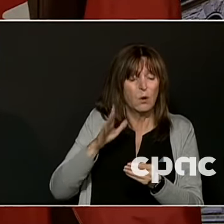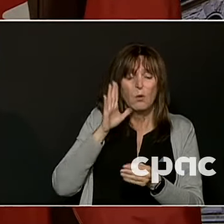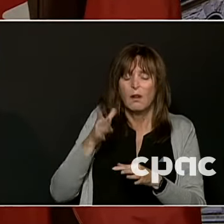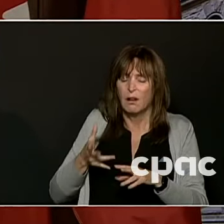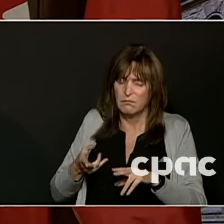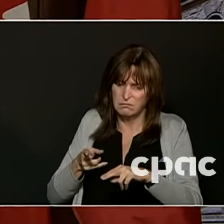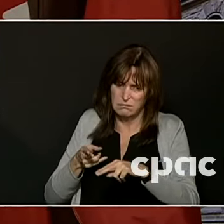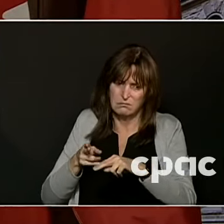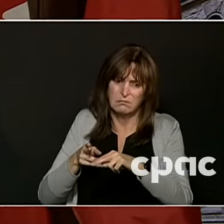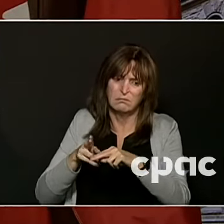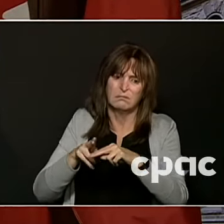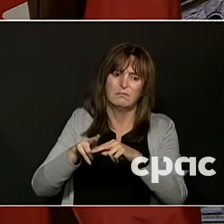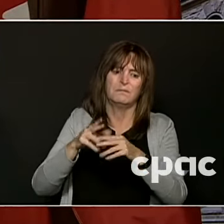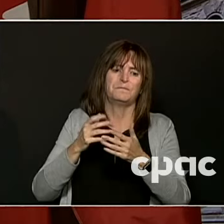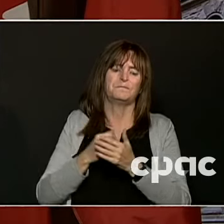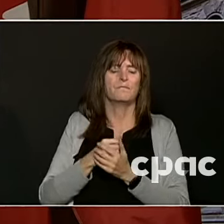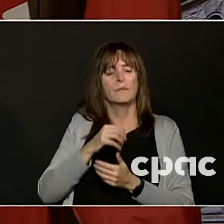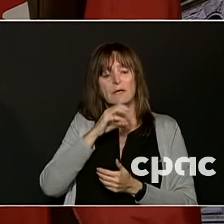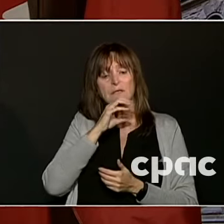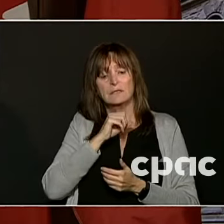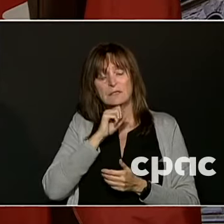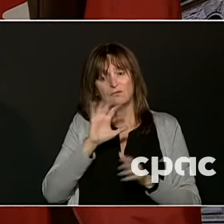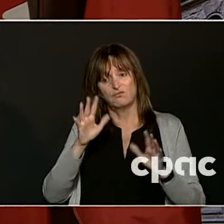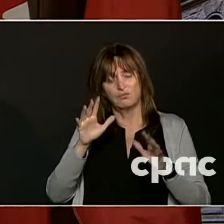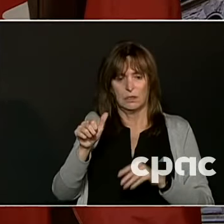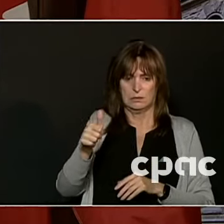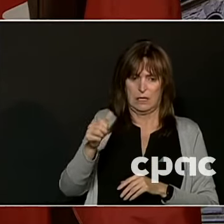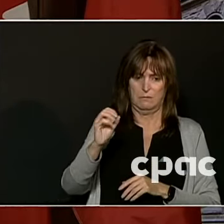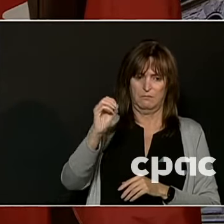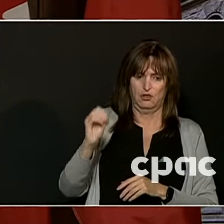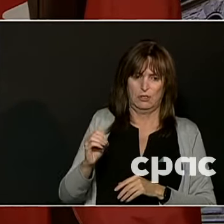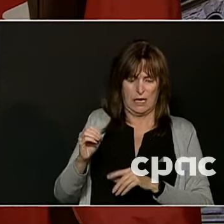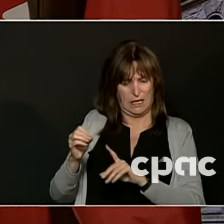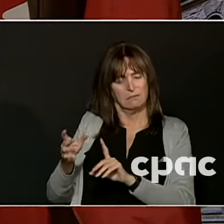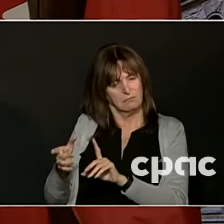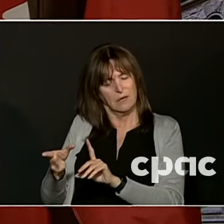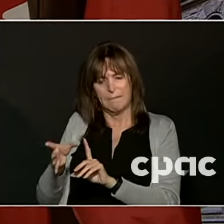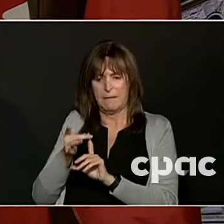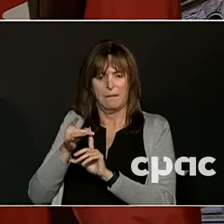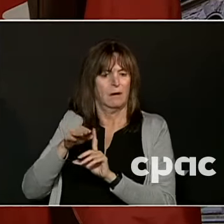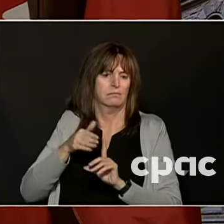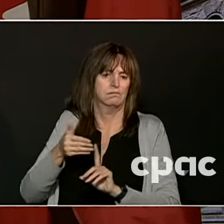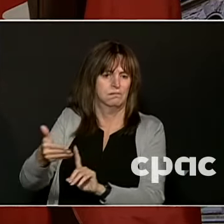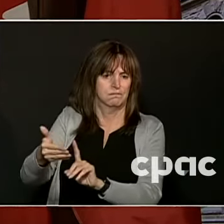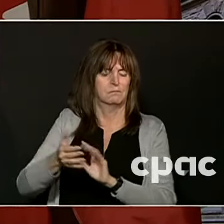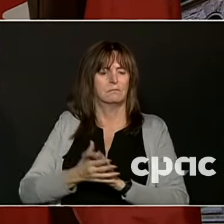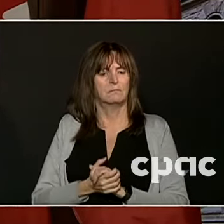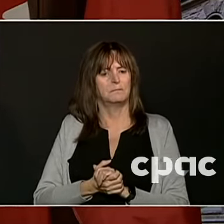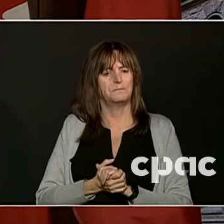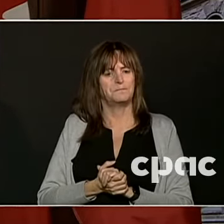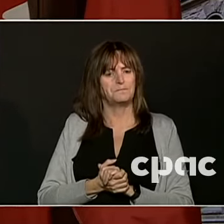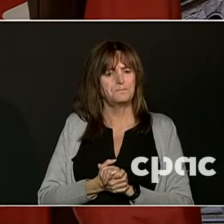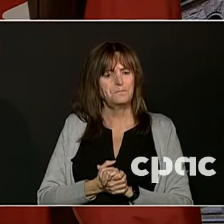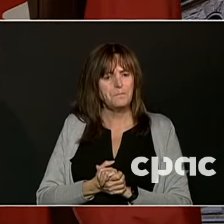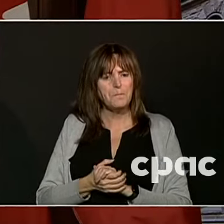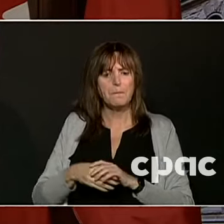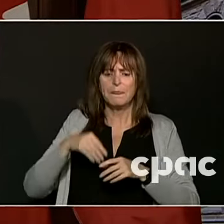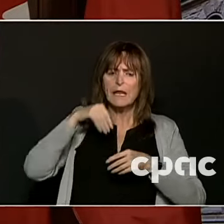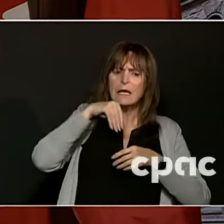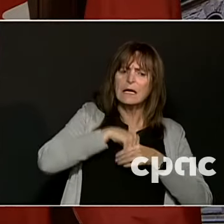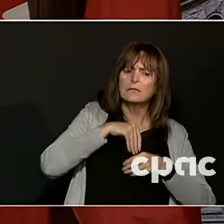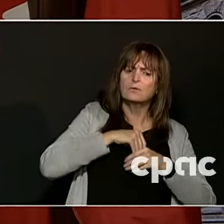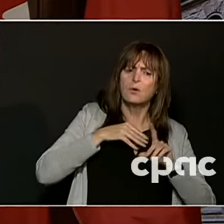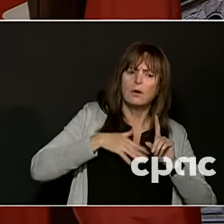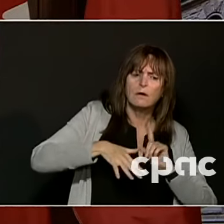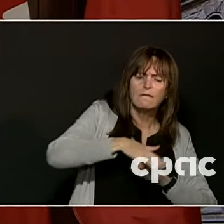although we know from some recent research now just published in the journal Nature that indoor environments where health protection is difficult, those are places where